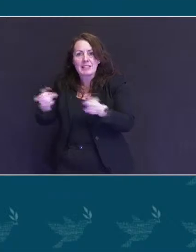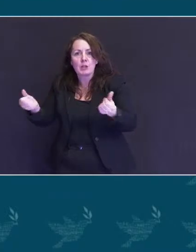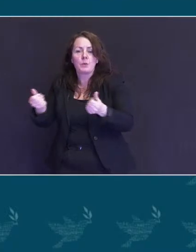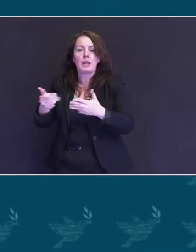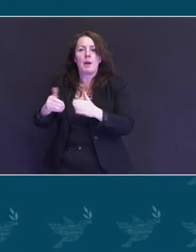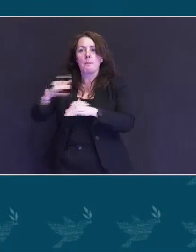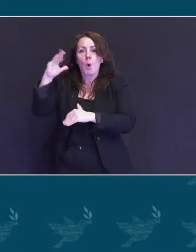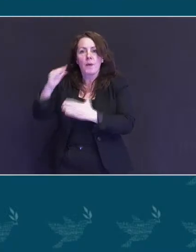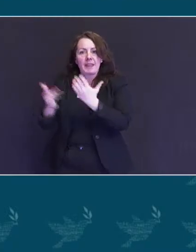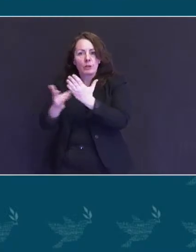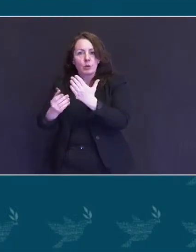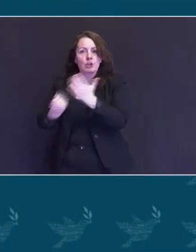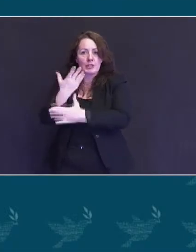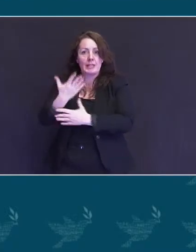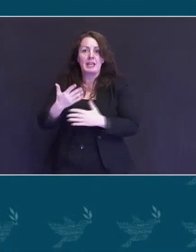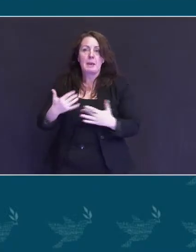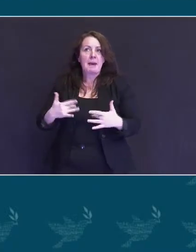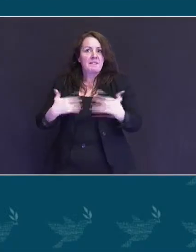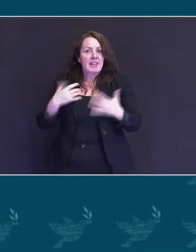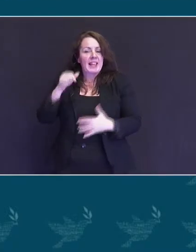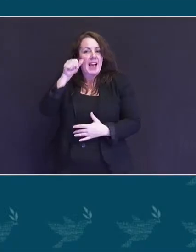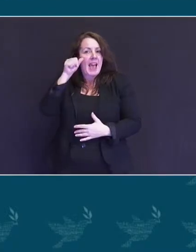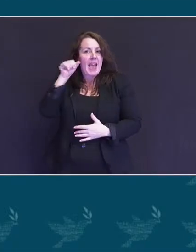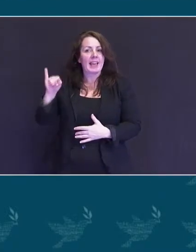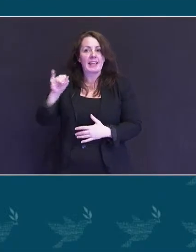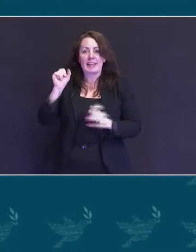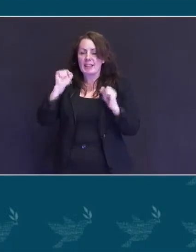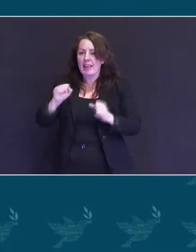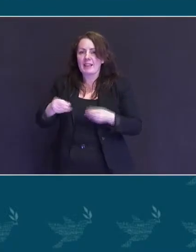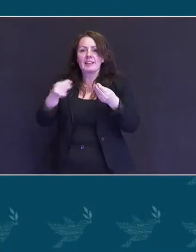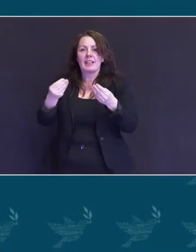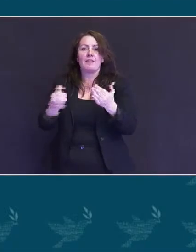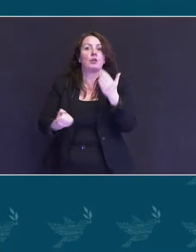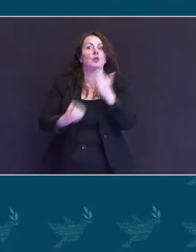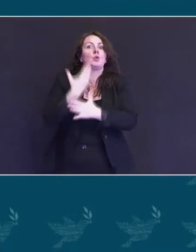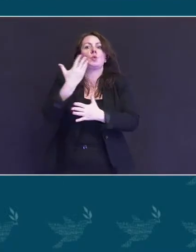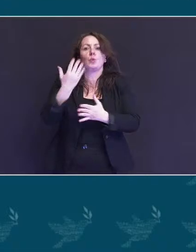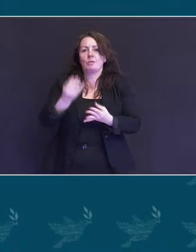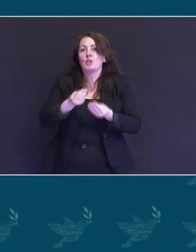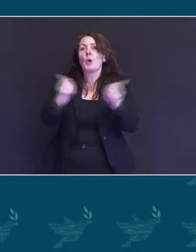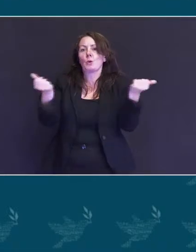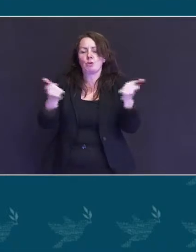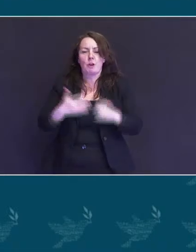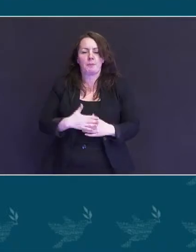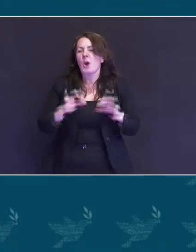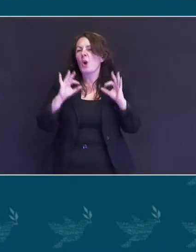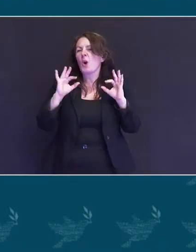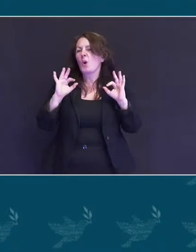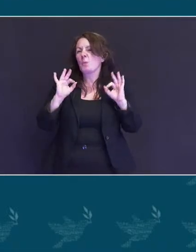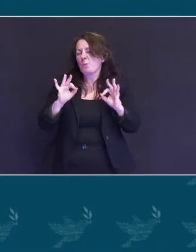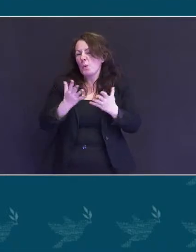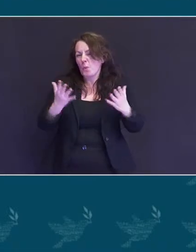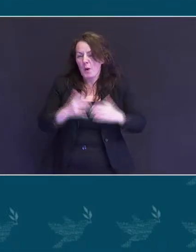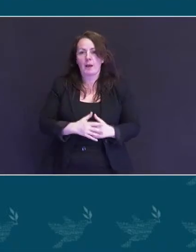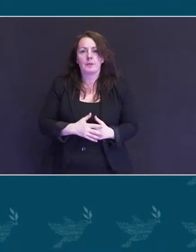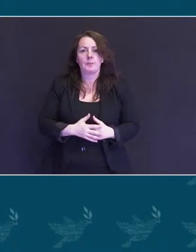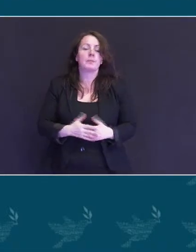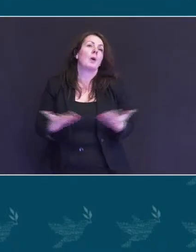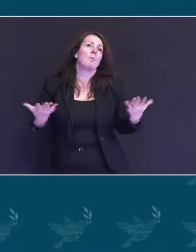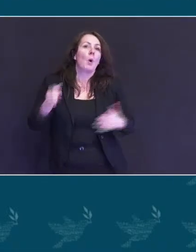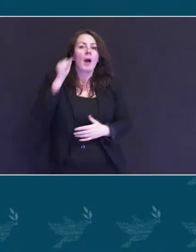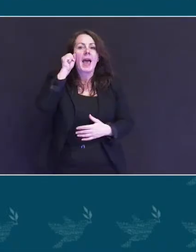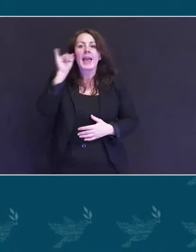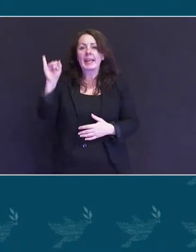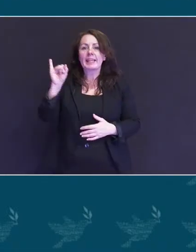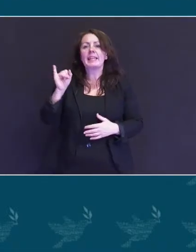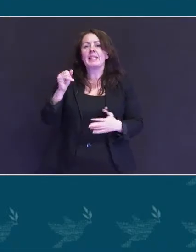training. Now, artificial intelligence has solutions to offer. What are we talking about? We